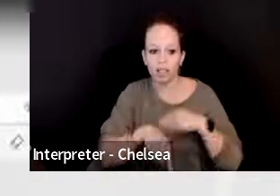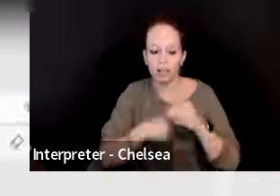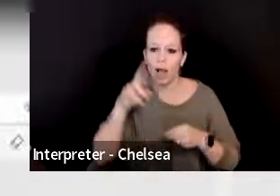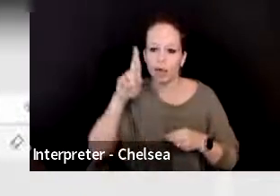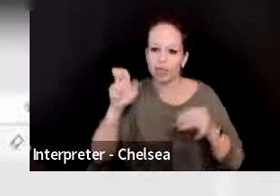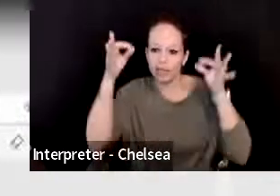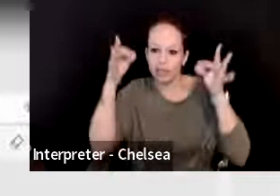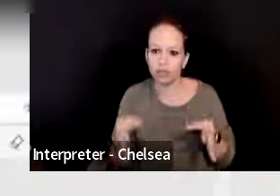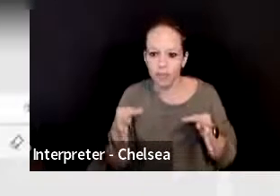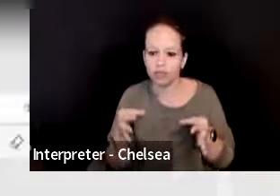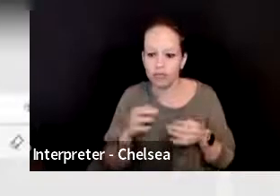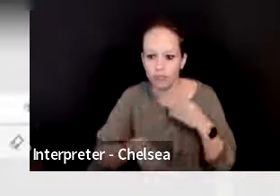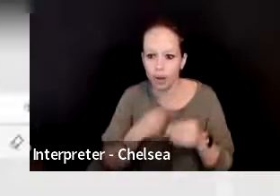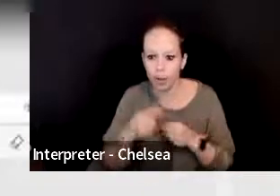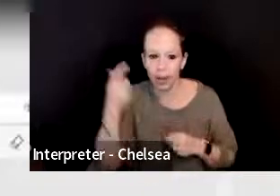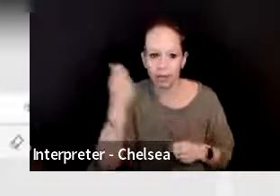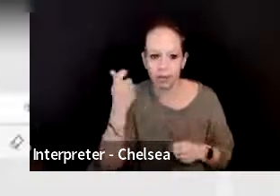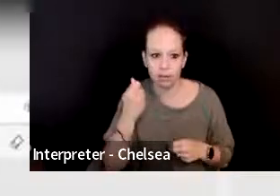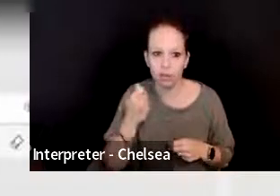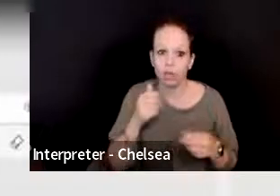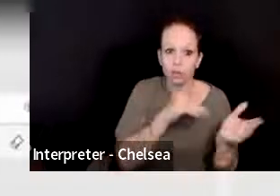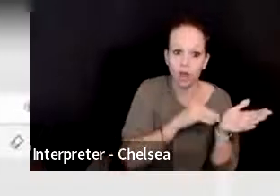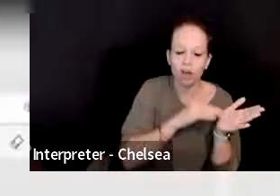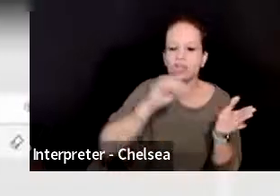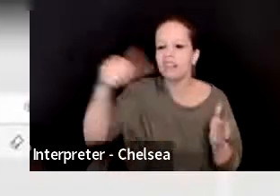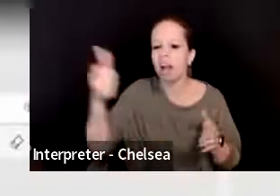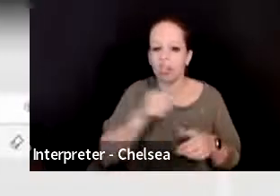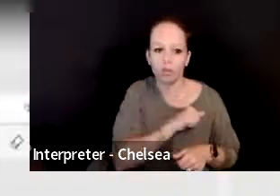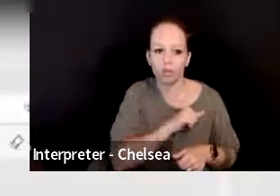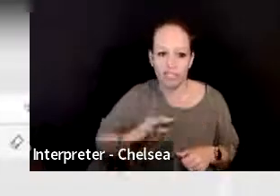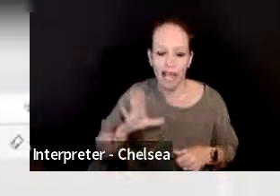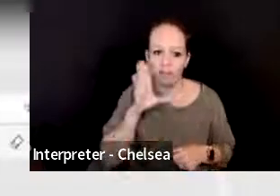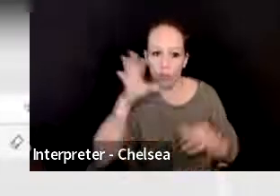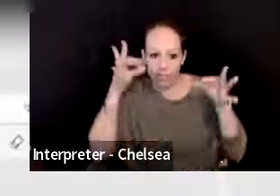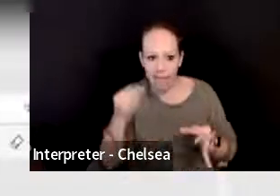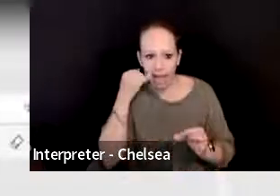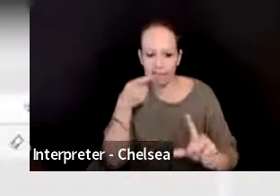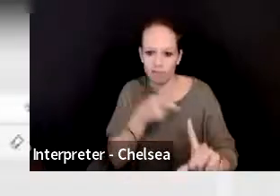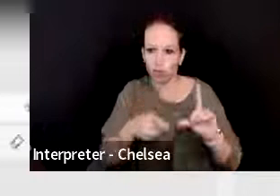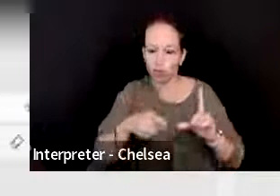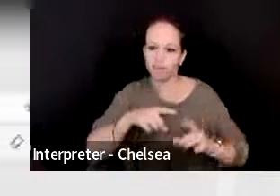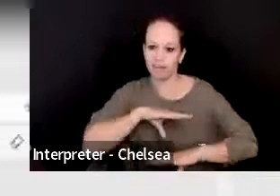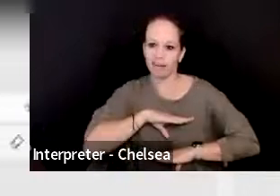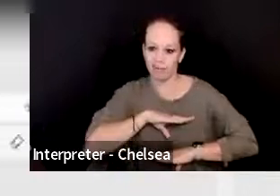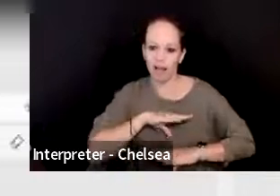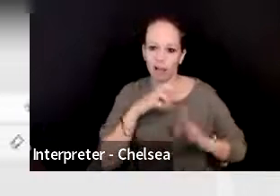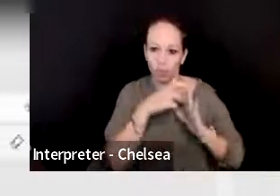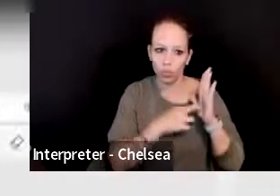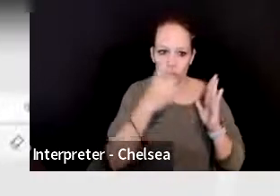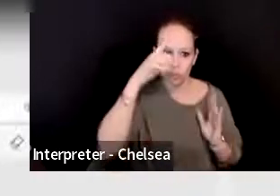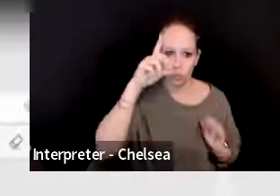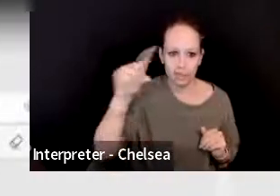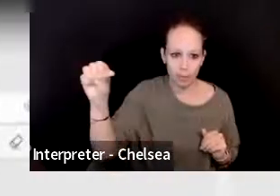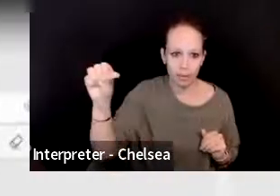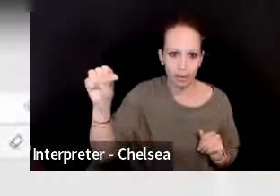trained staff will decide if you meet the disability rules for adults. Our, meaning Social Security's disability rules